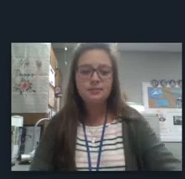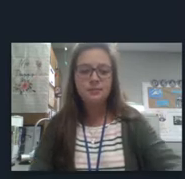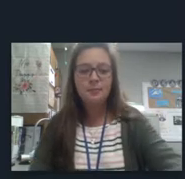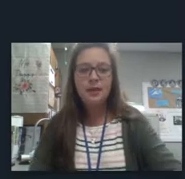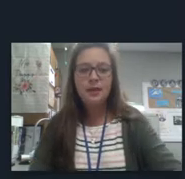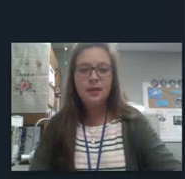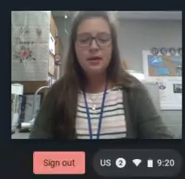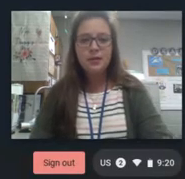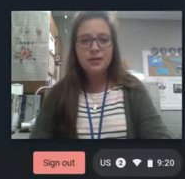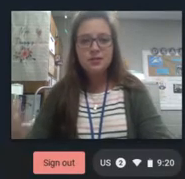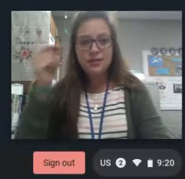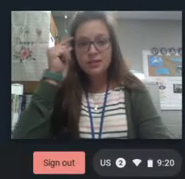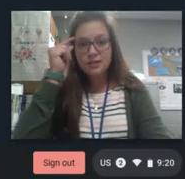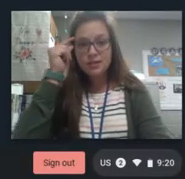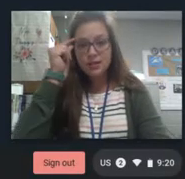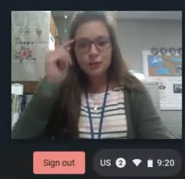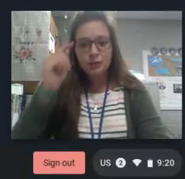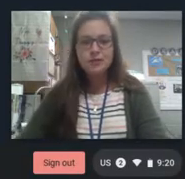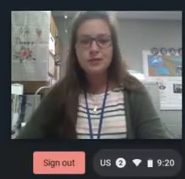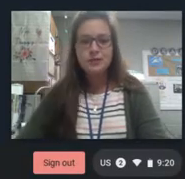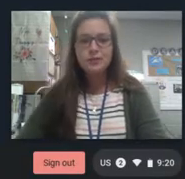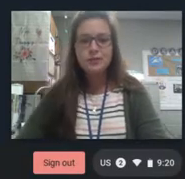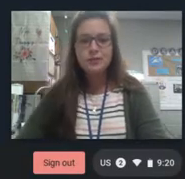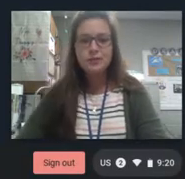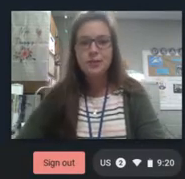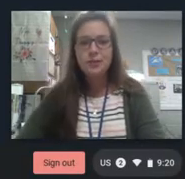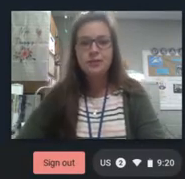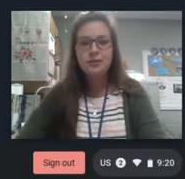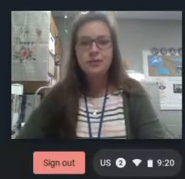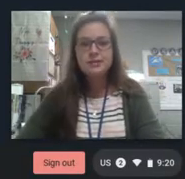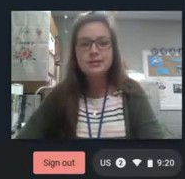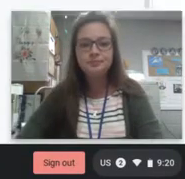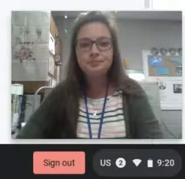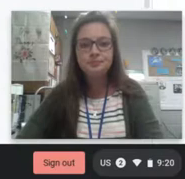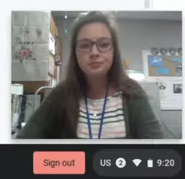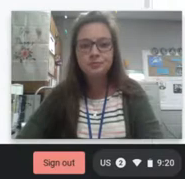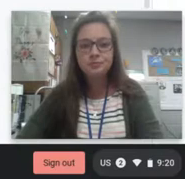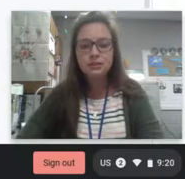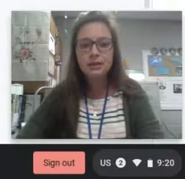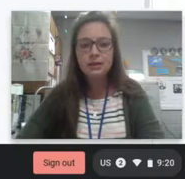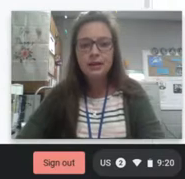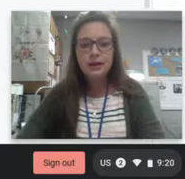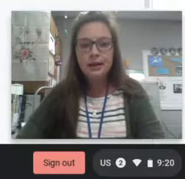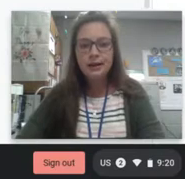end. Okay, so that's our 10 grammar rules, and so that's what we're going over in class.